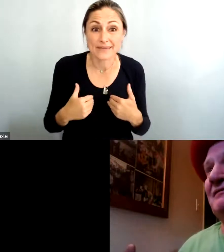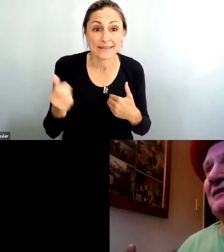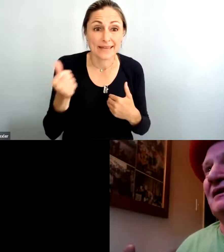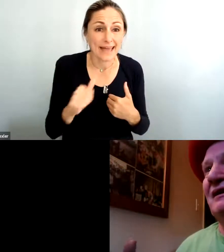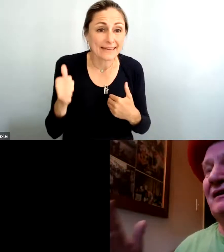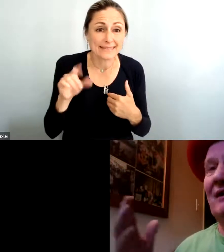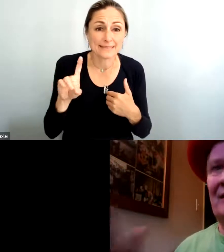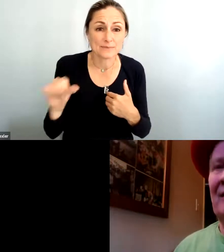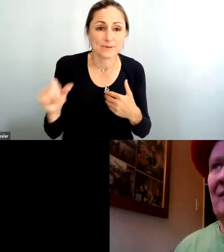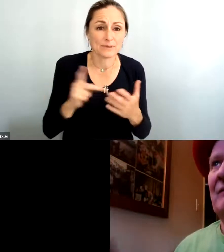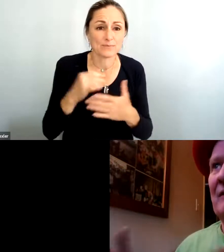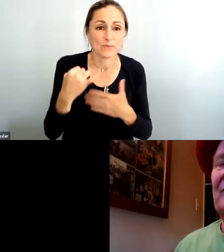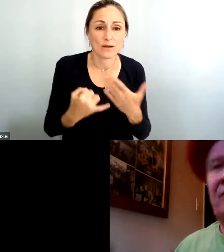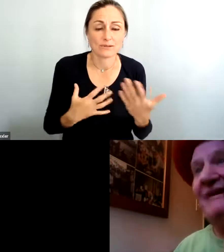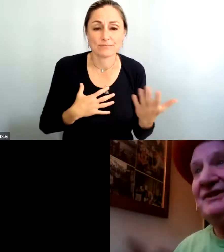you know,